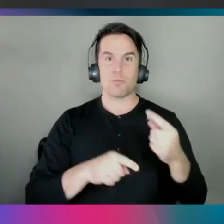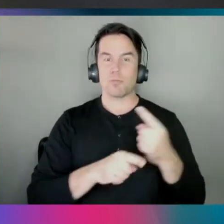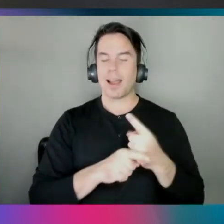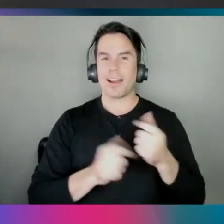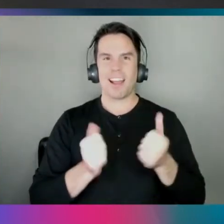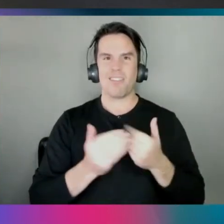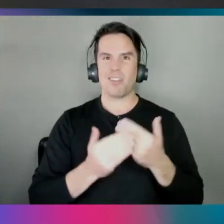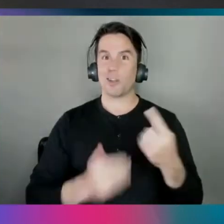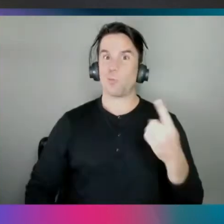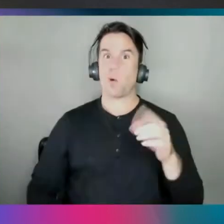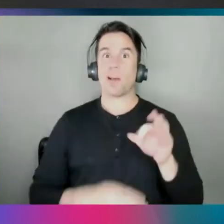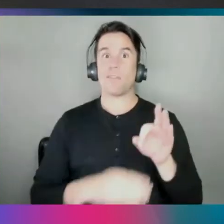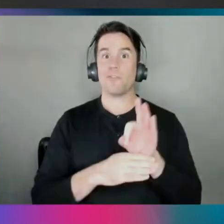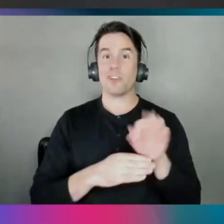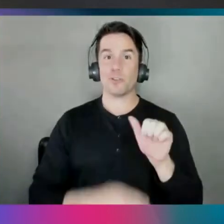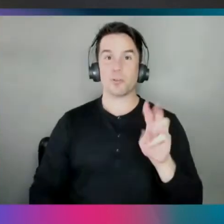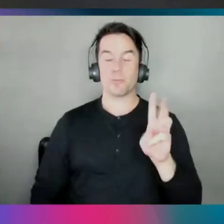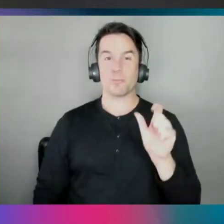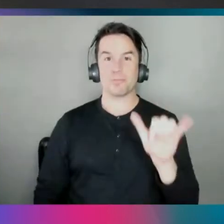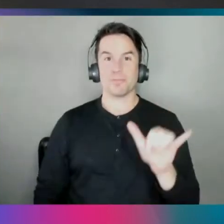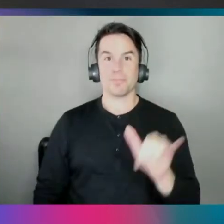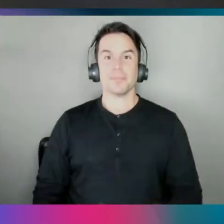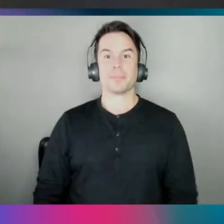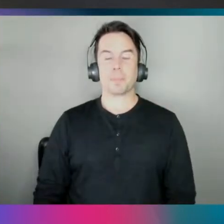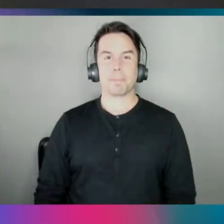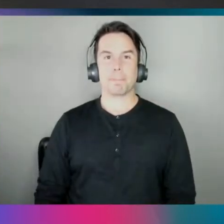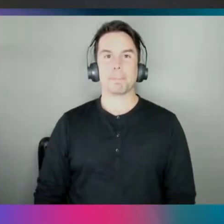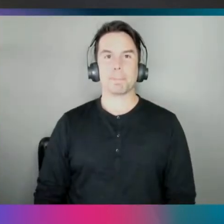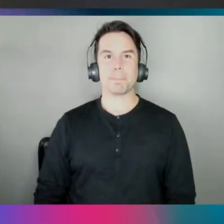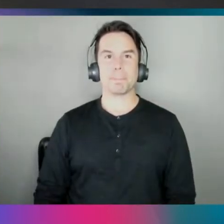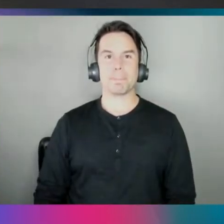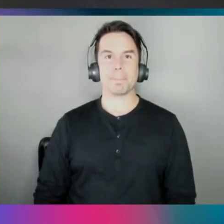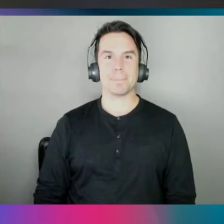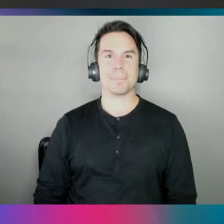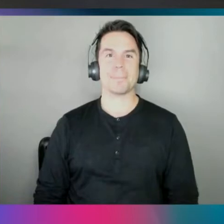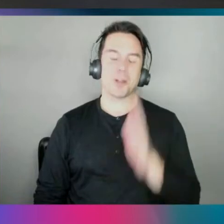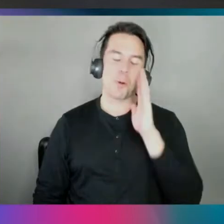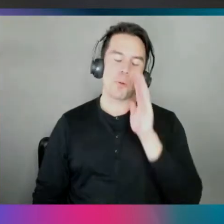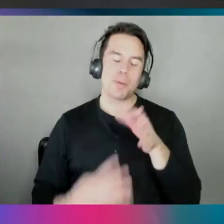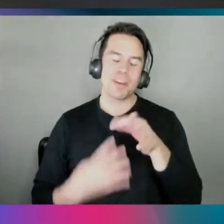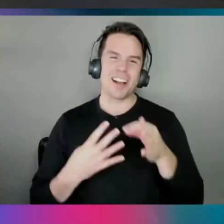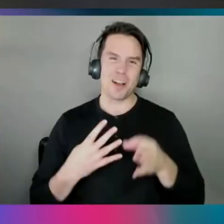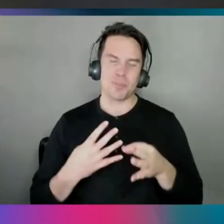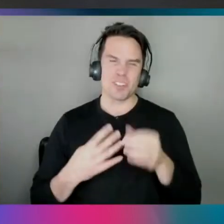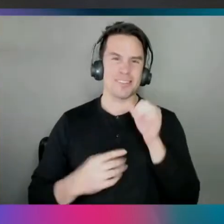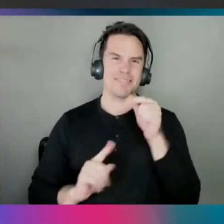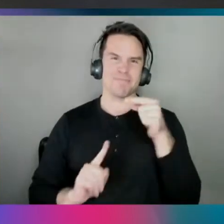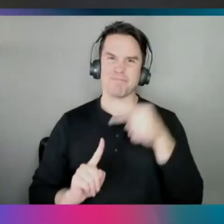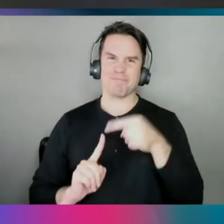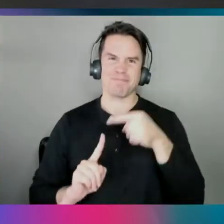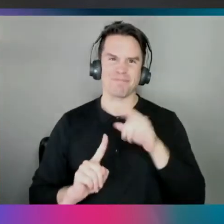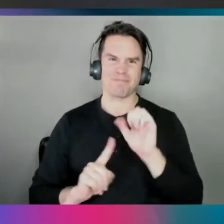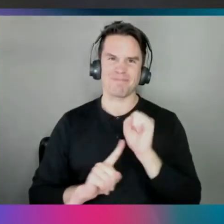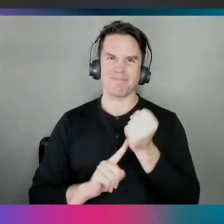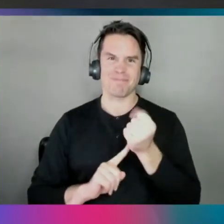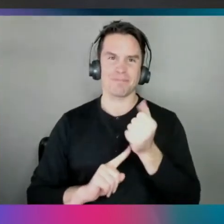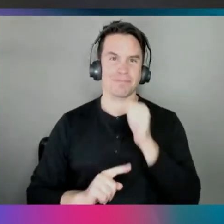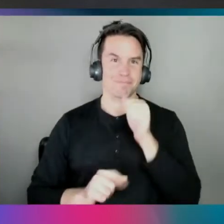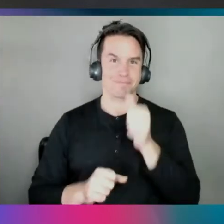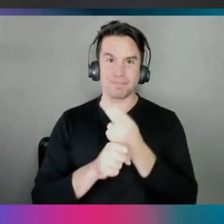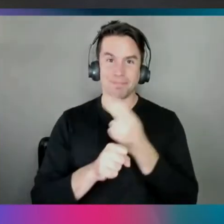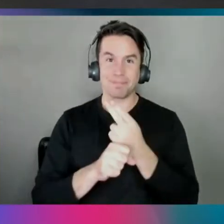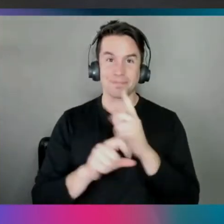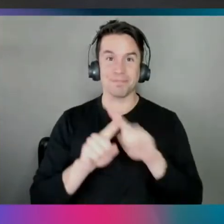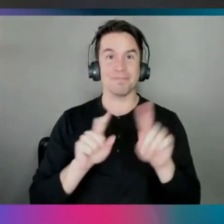Using feature store would be an option. We're not going to use it in this particular use case, but Okay. but you could use that and you'd have